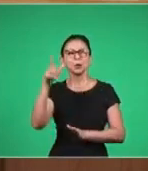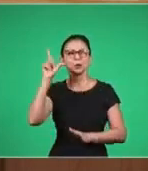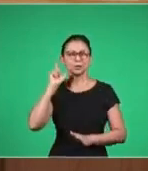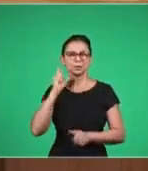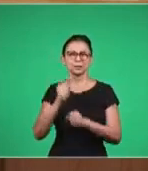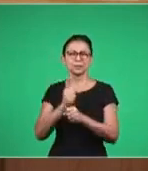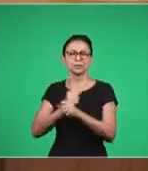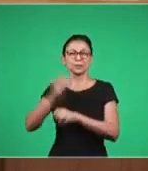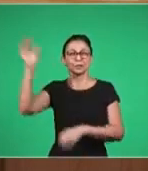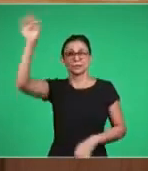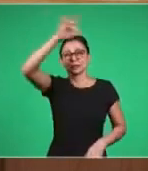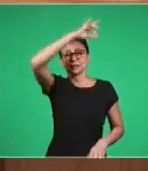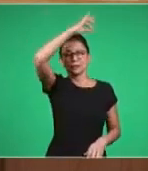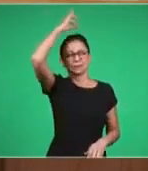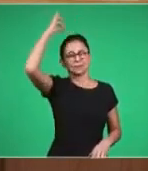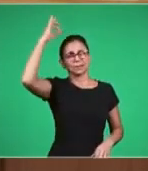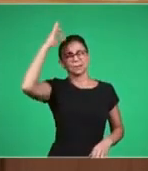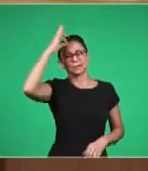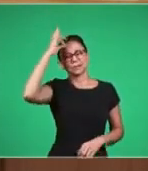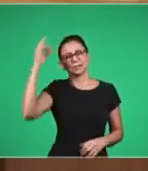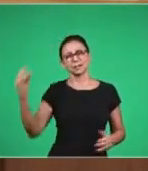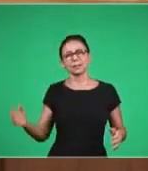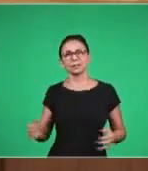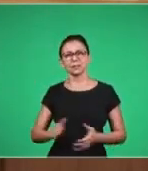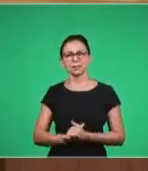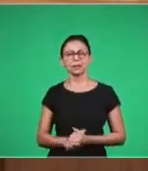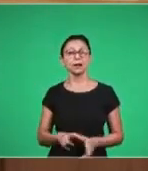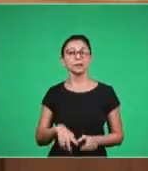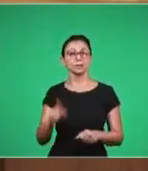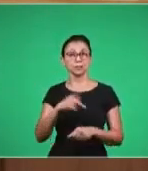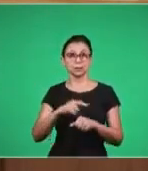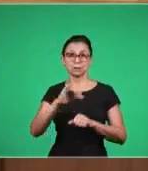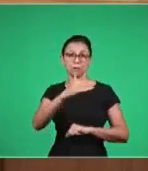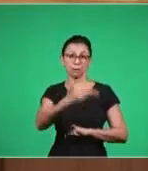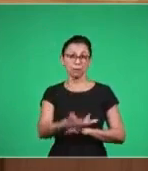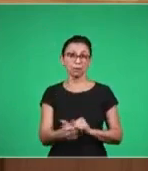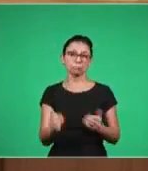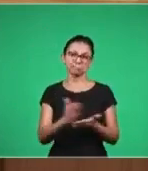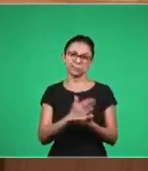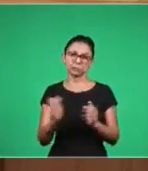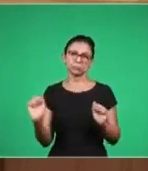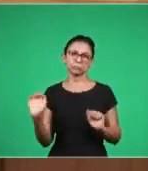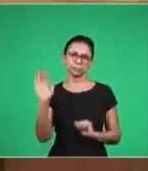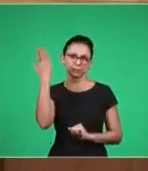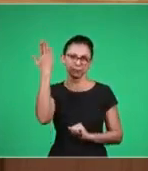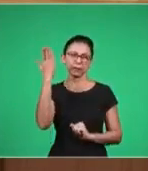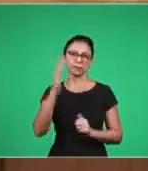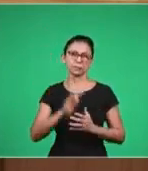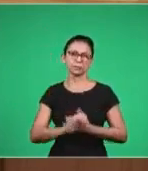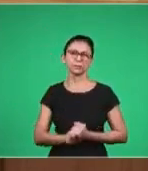doctrine. We were all receiving the same teachings. We also had a few events